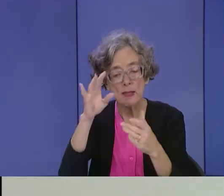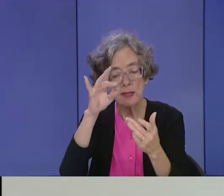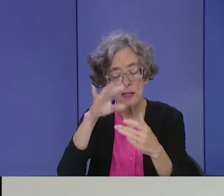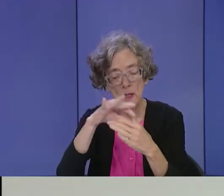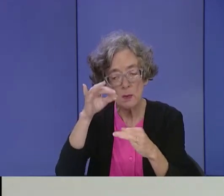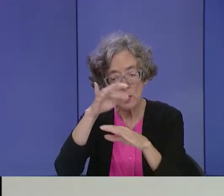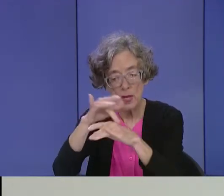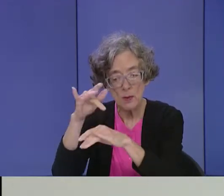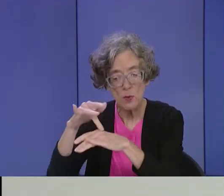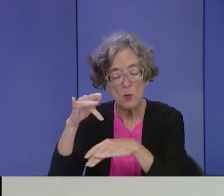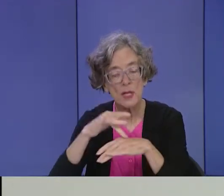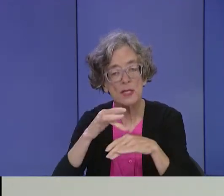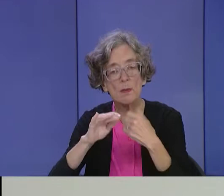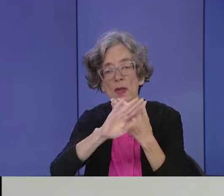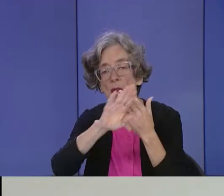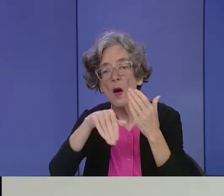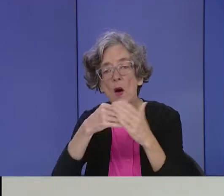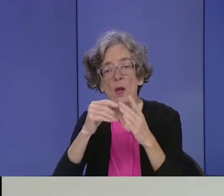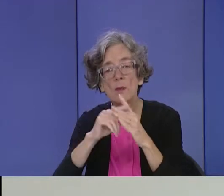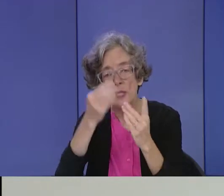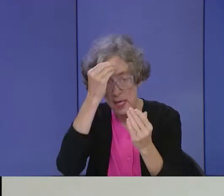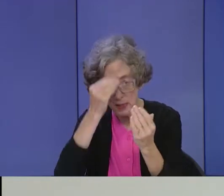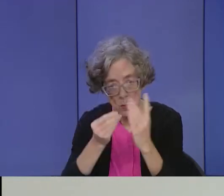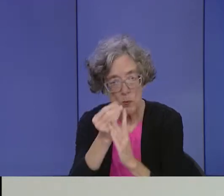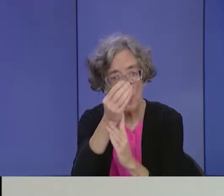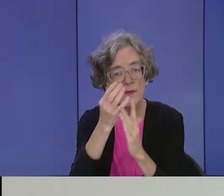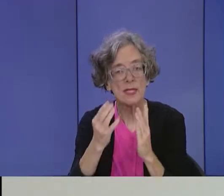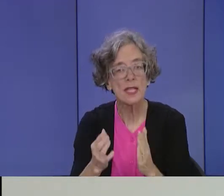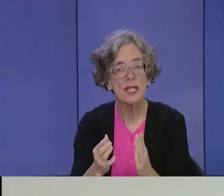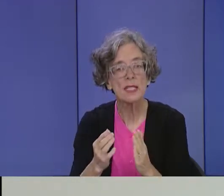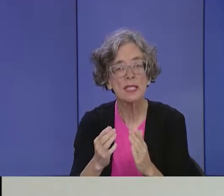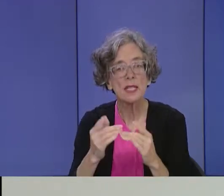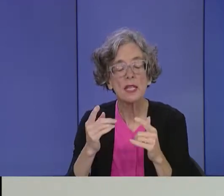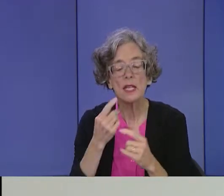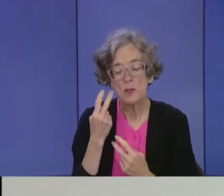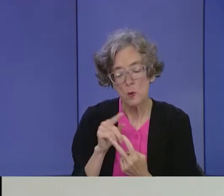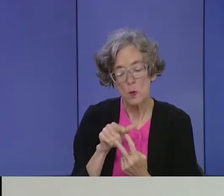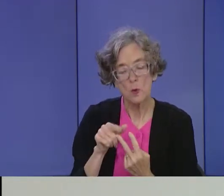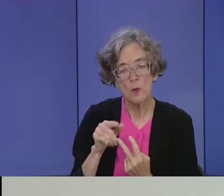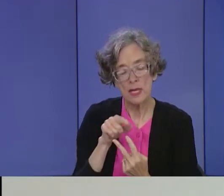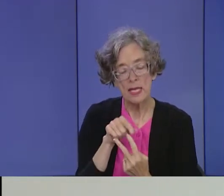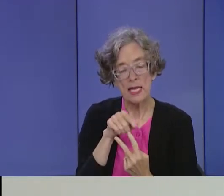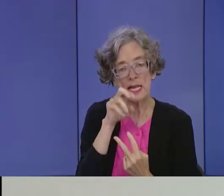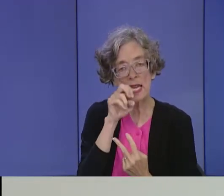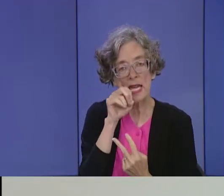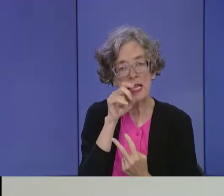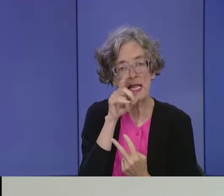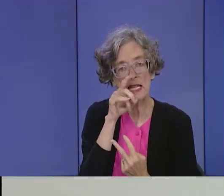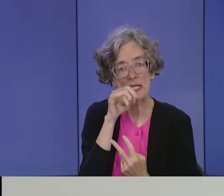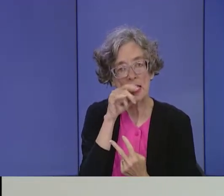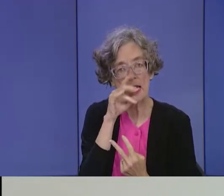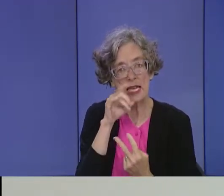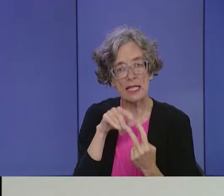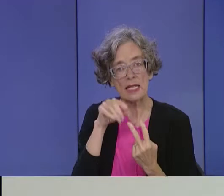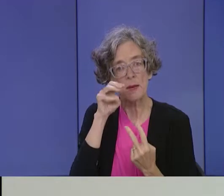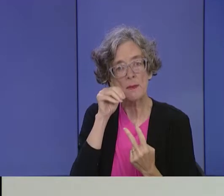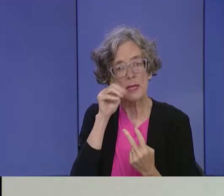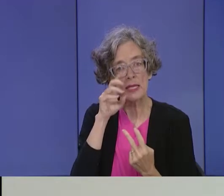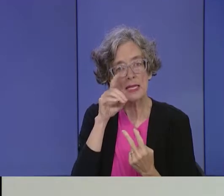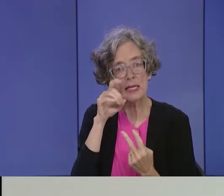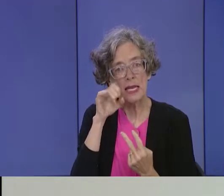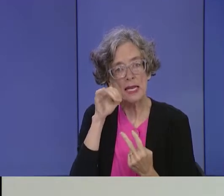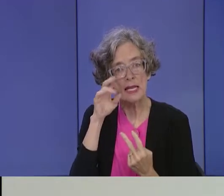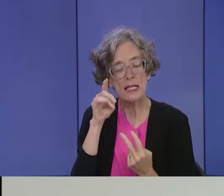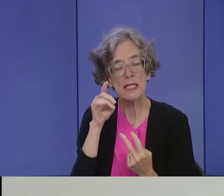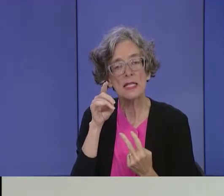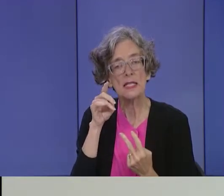came to rest on them, they prophesied. Now two men, one named Eldad and the other named